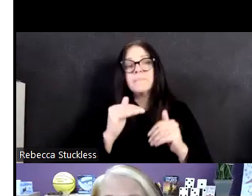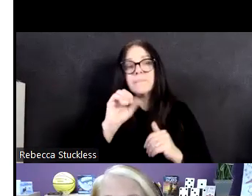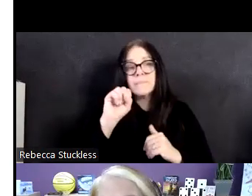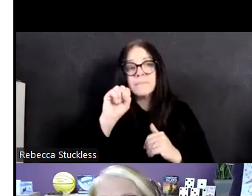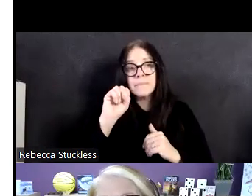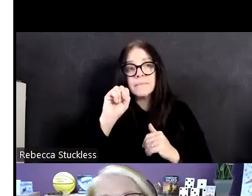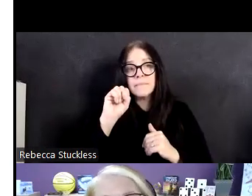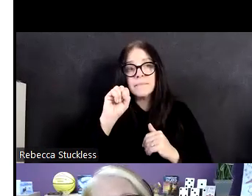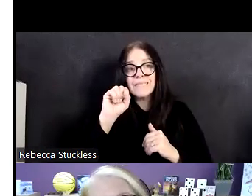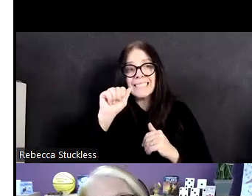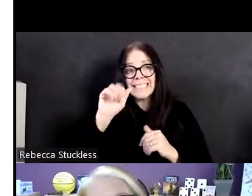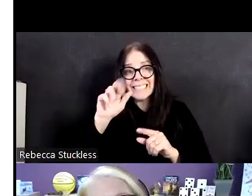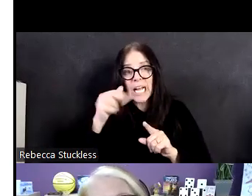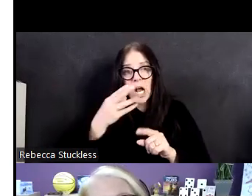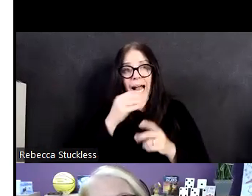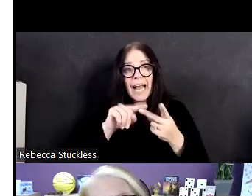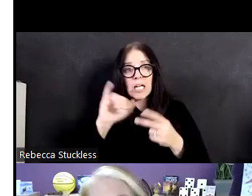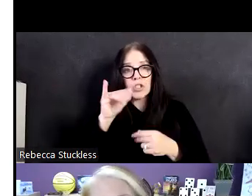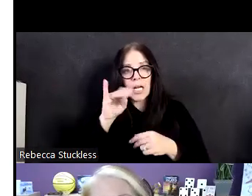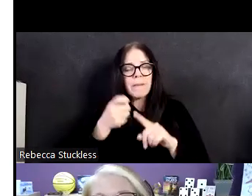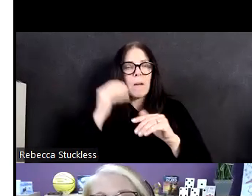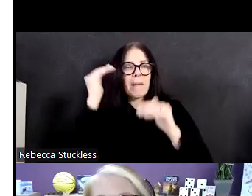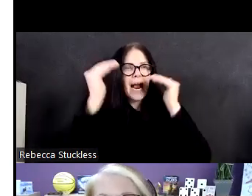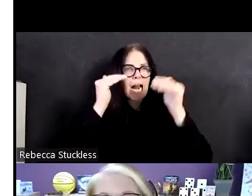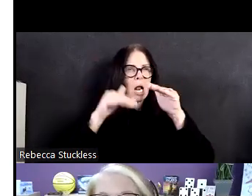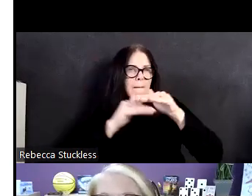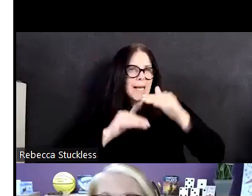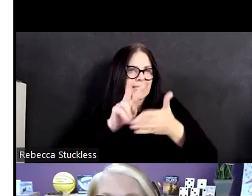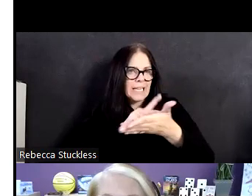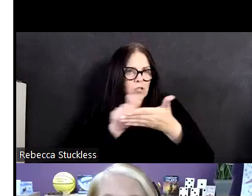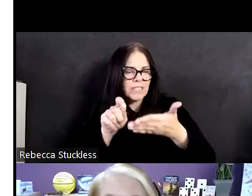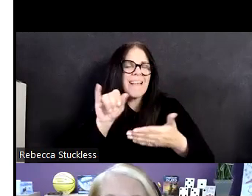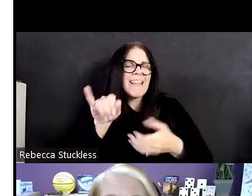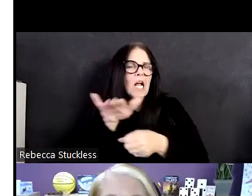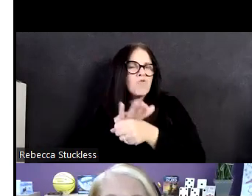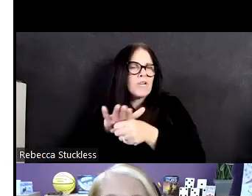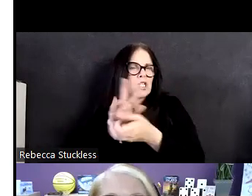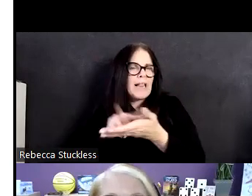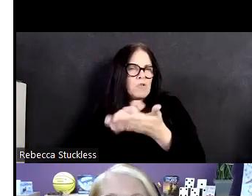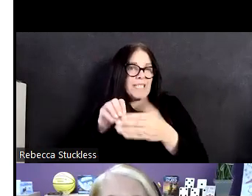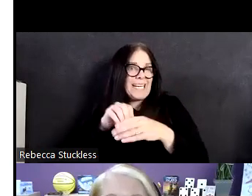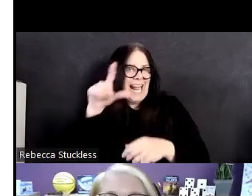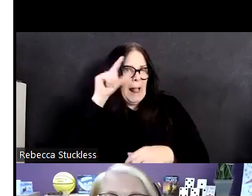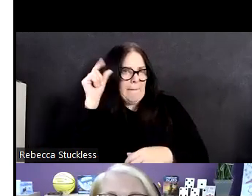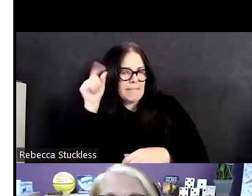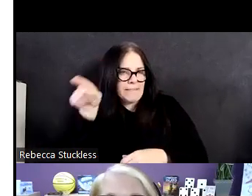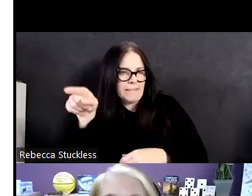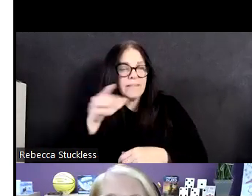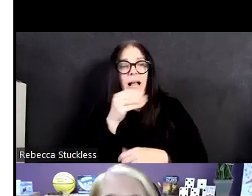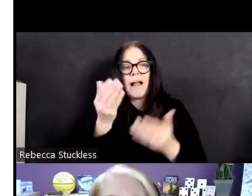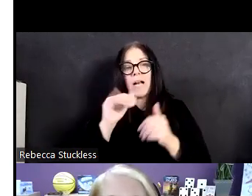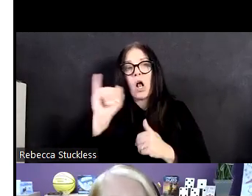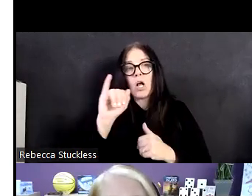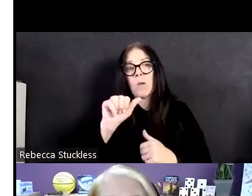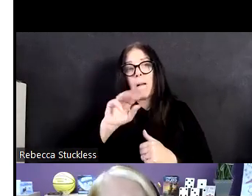the Adult Basic Education Association, which is the regional literacy network in Hamilton, and Monica from Alpha